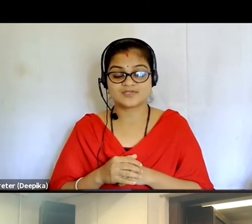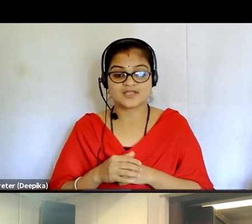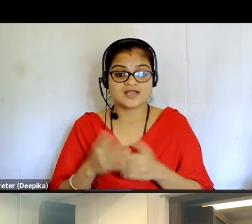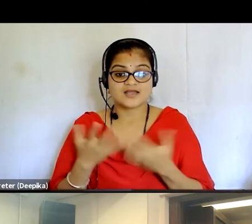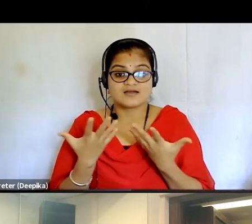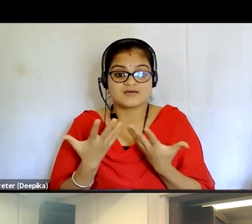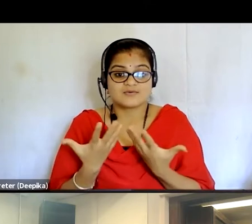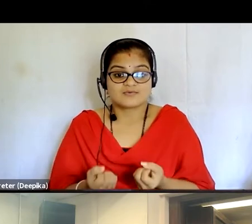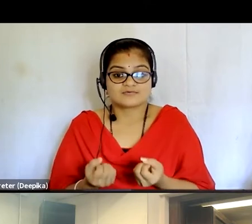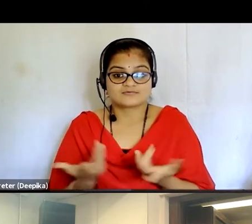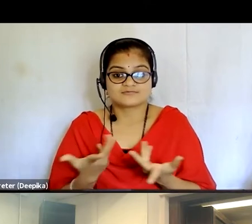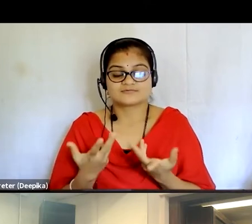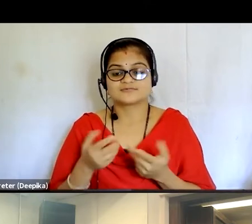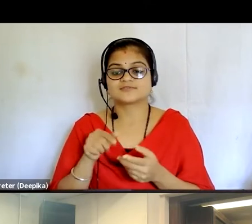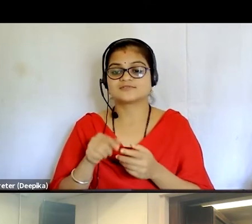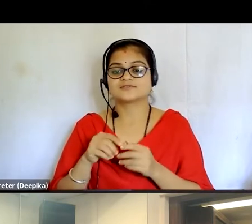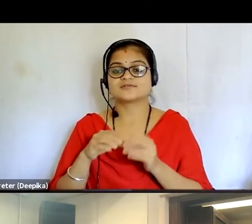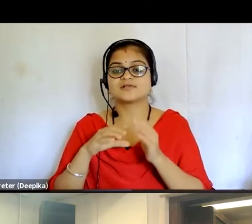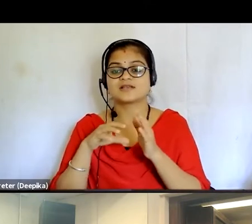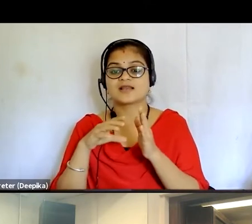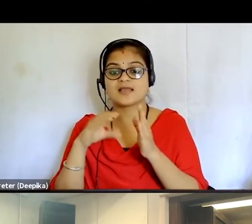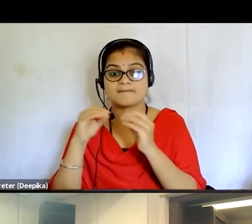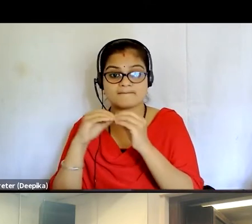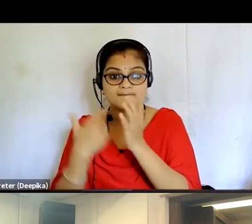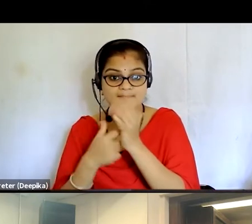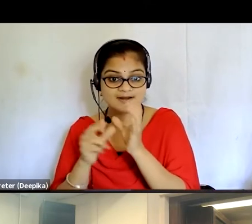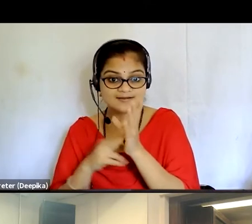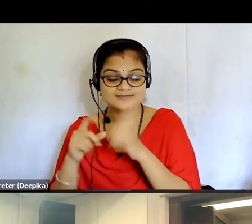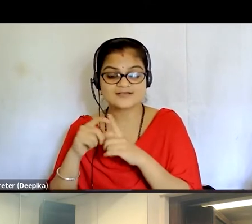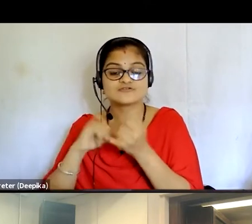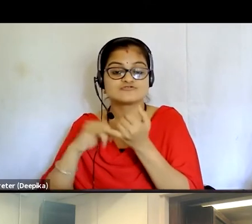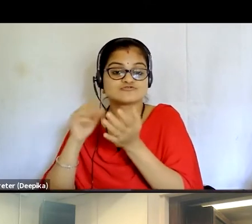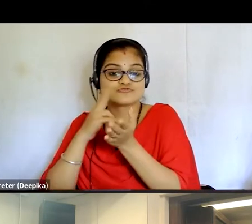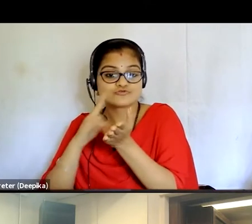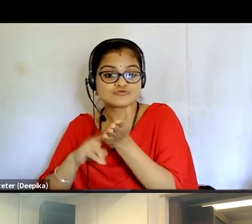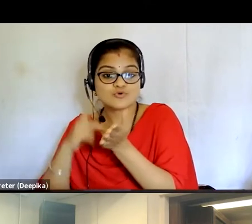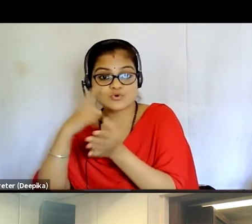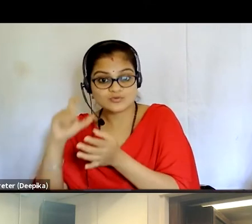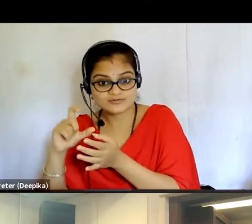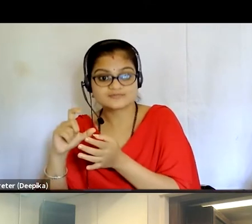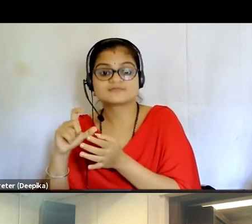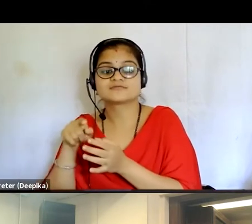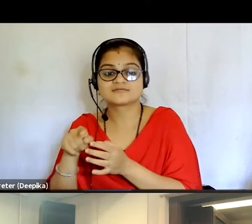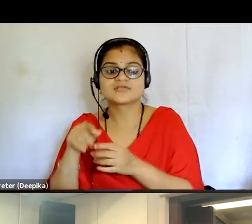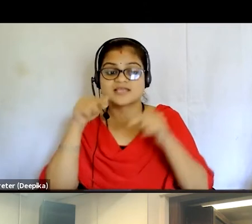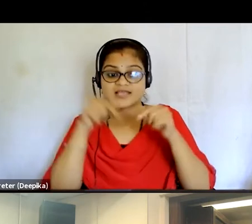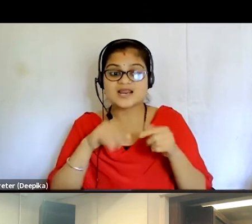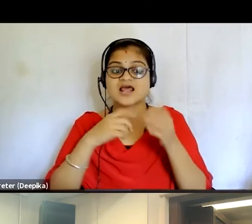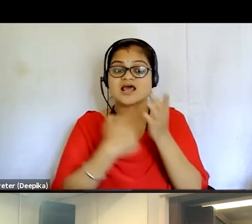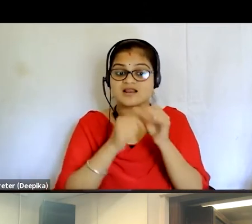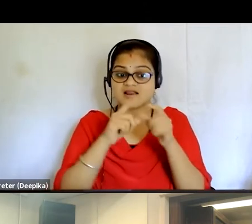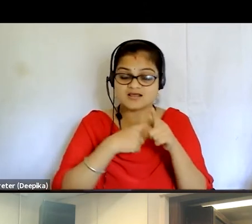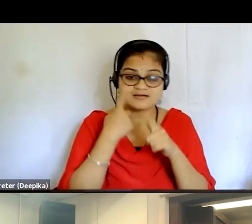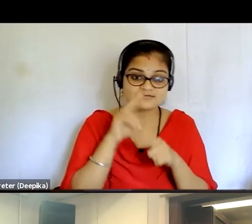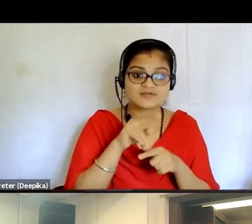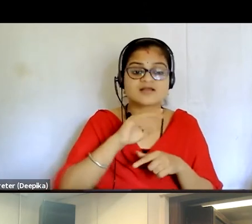we feel that there is a need for a brand to have a sonic identity. Raji will tell you more about the process later,